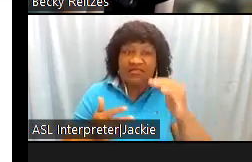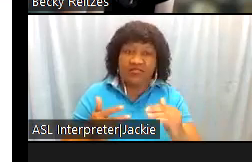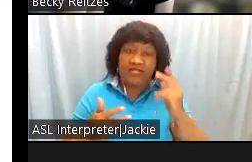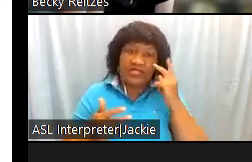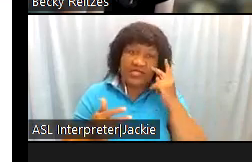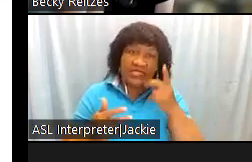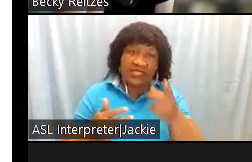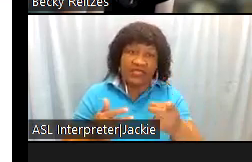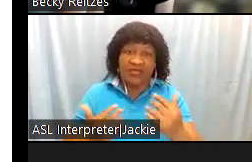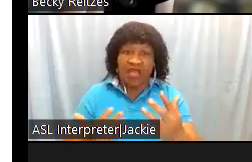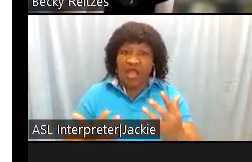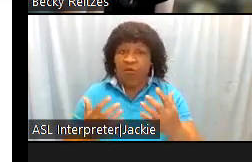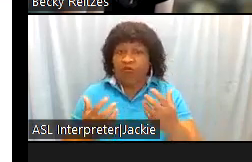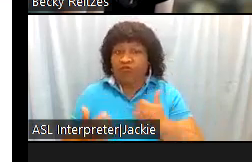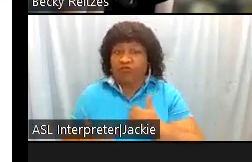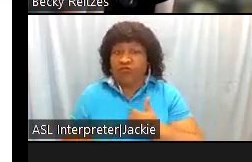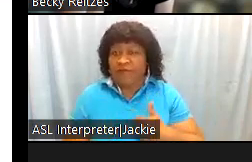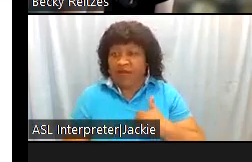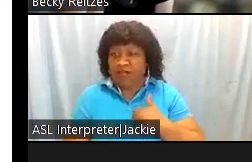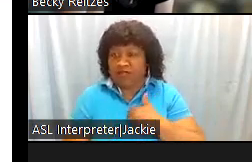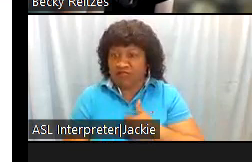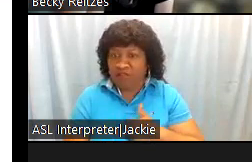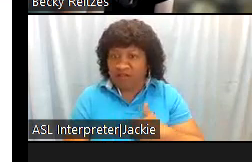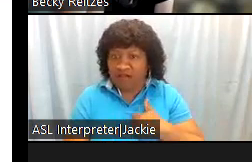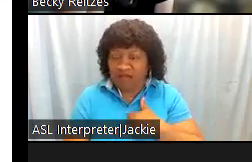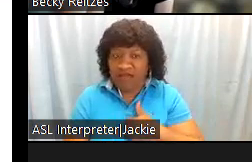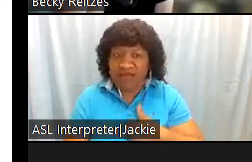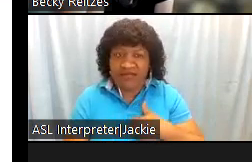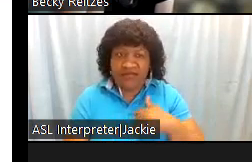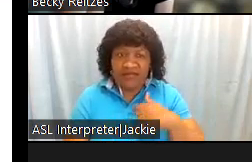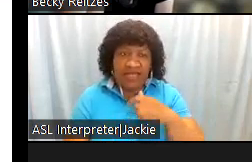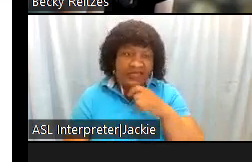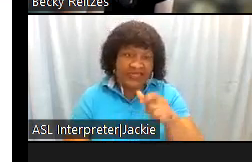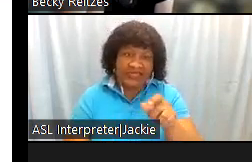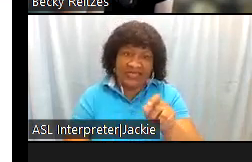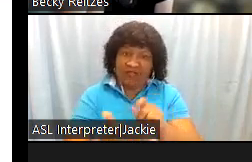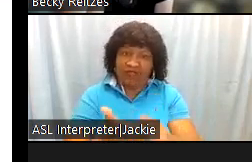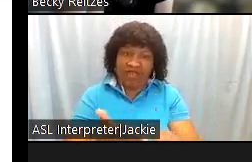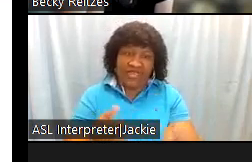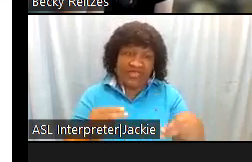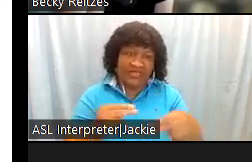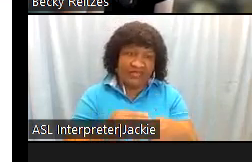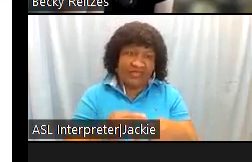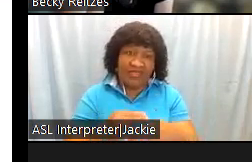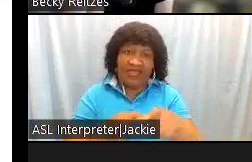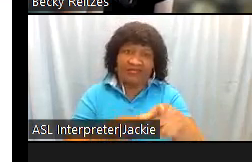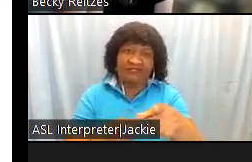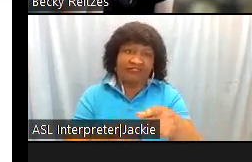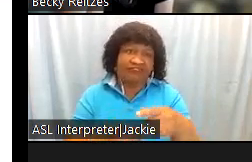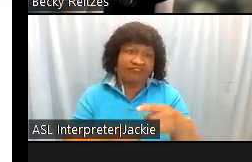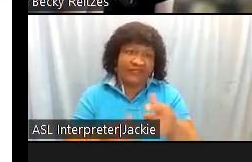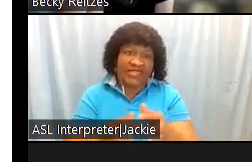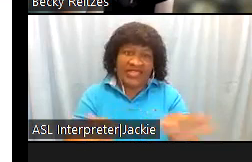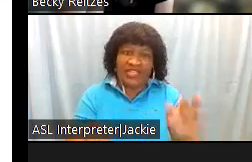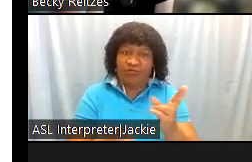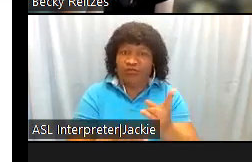I want to apologize. I didn't write this slide, but so the language used in the slide